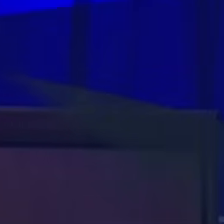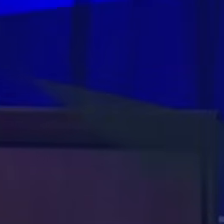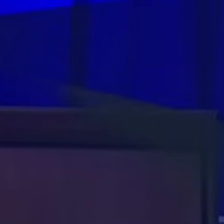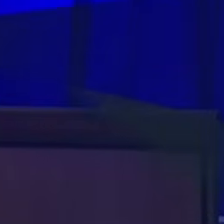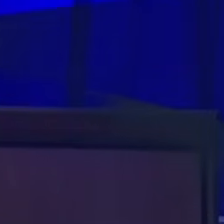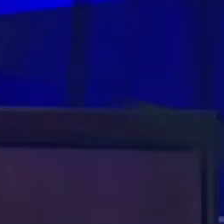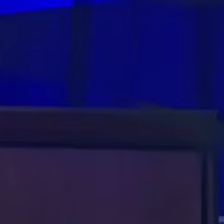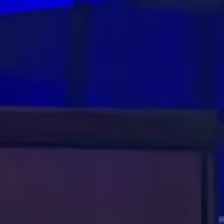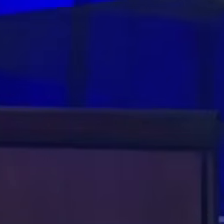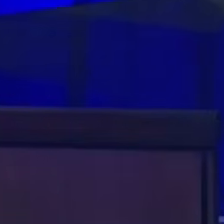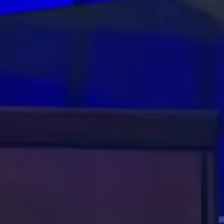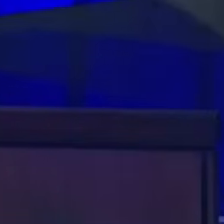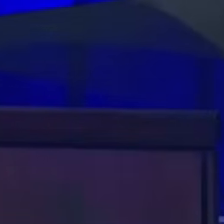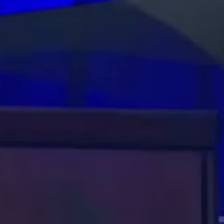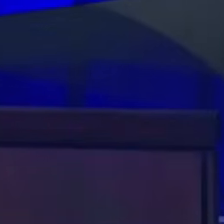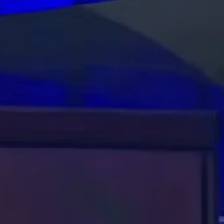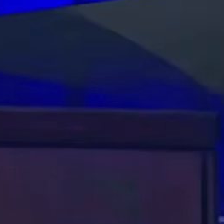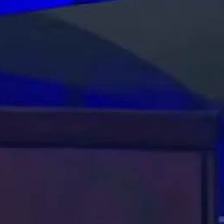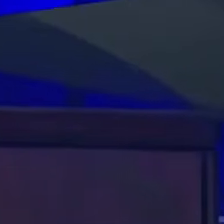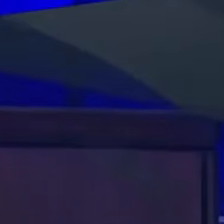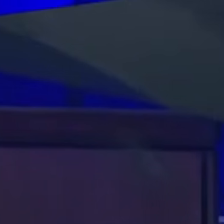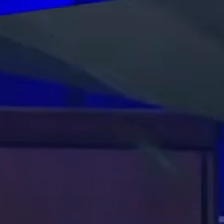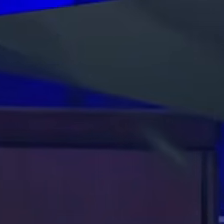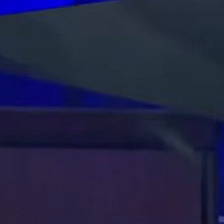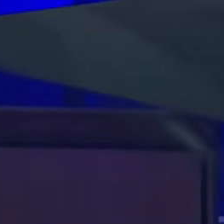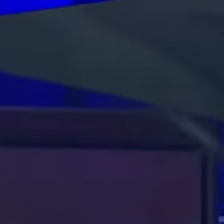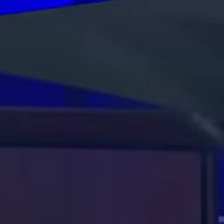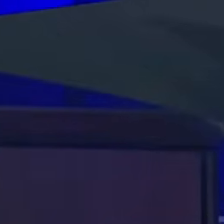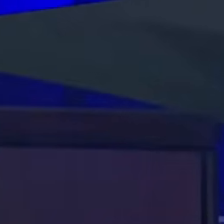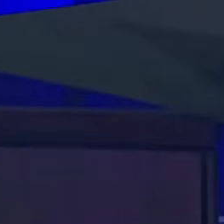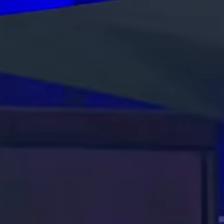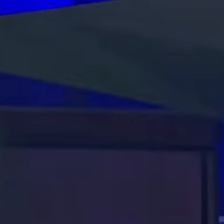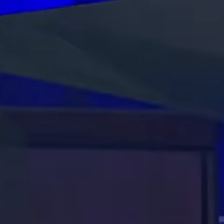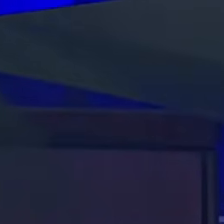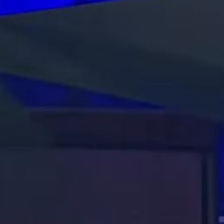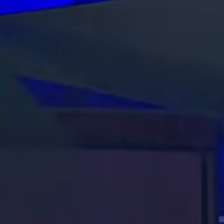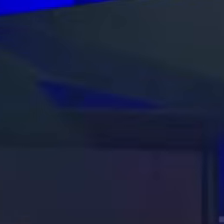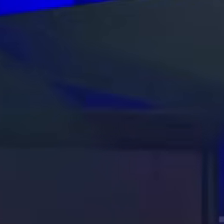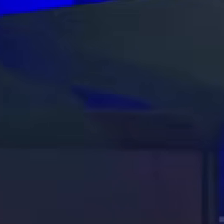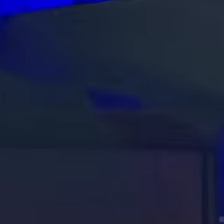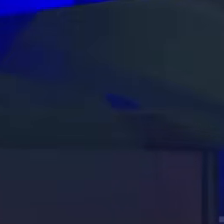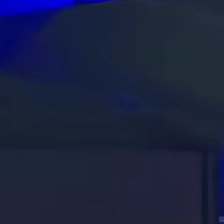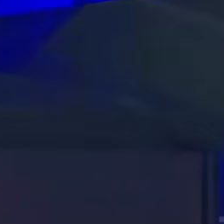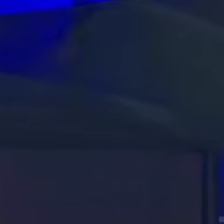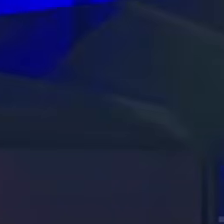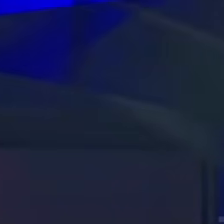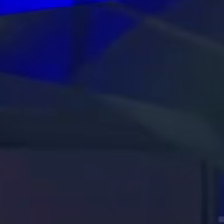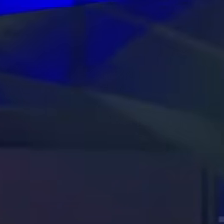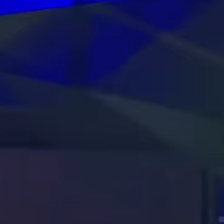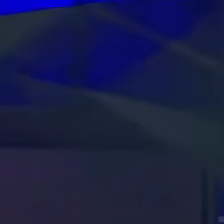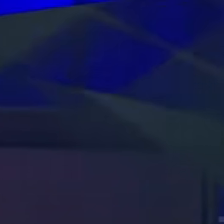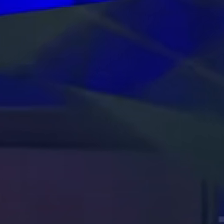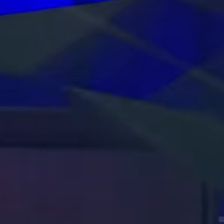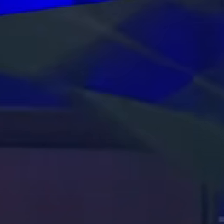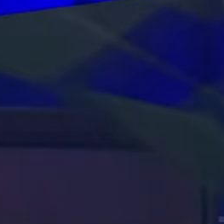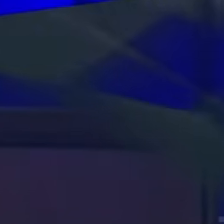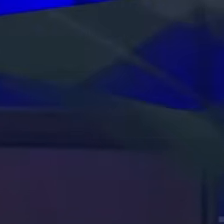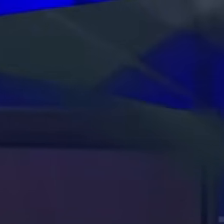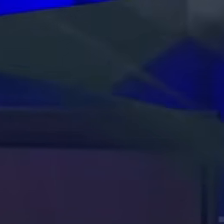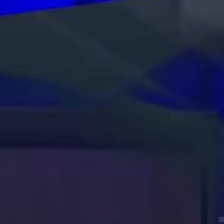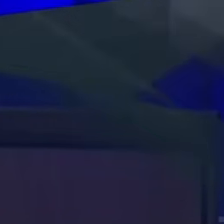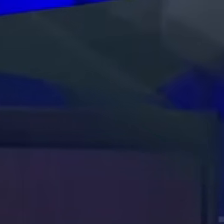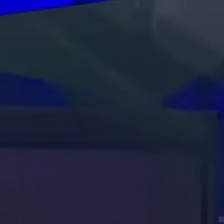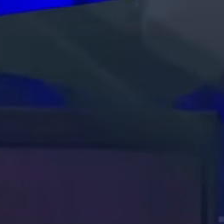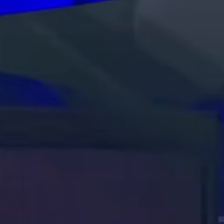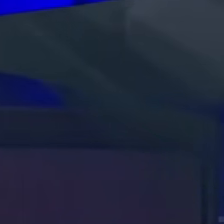even depressed people who know something about the favor of the Lord, but at the point of the text at which we find